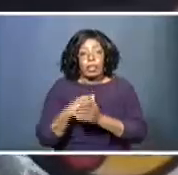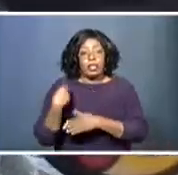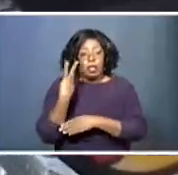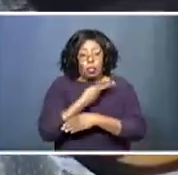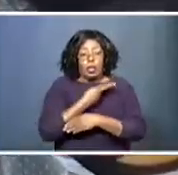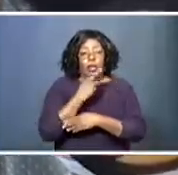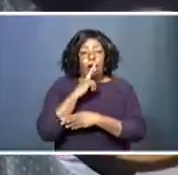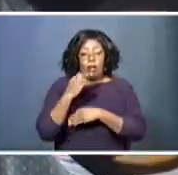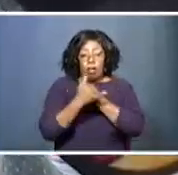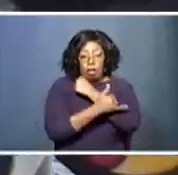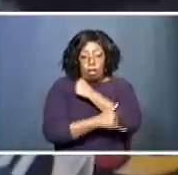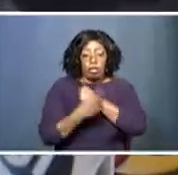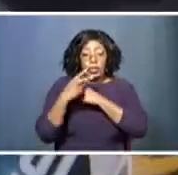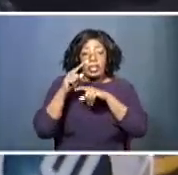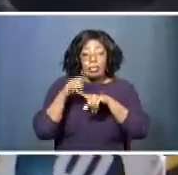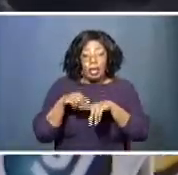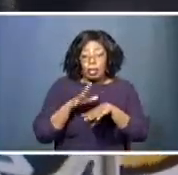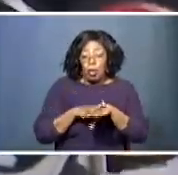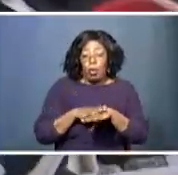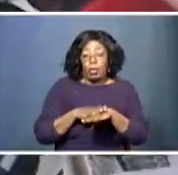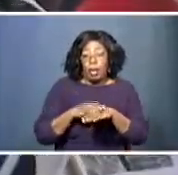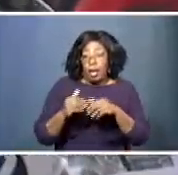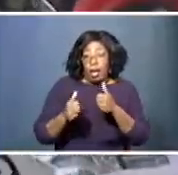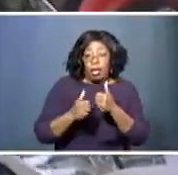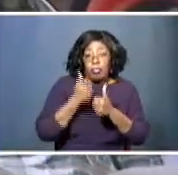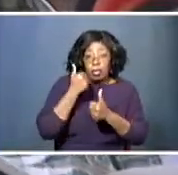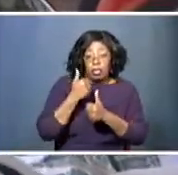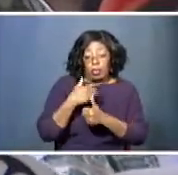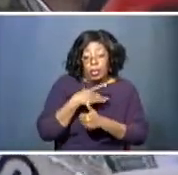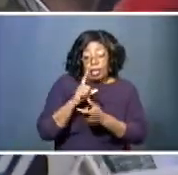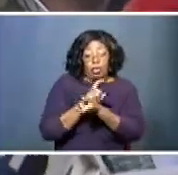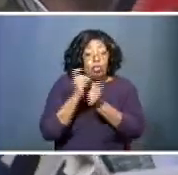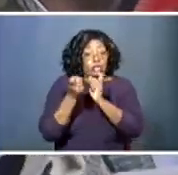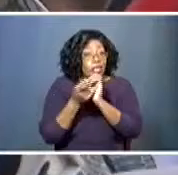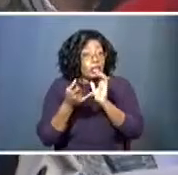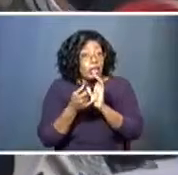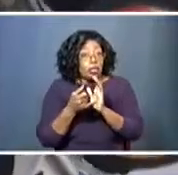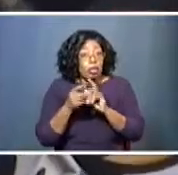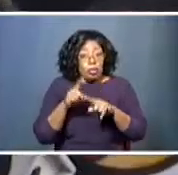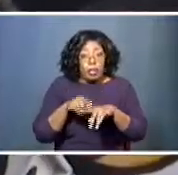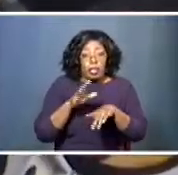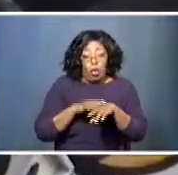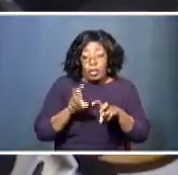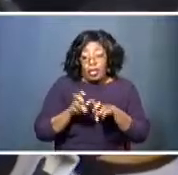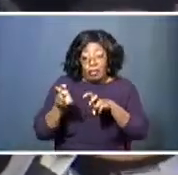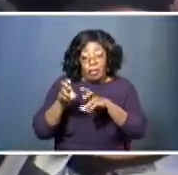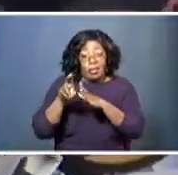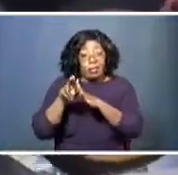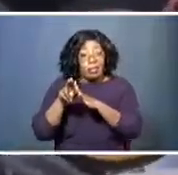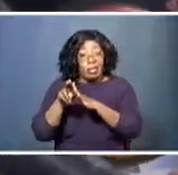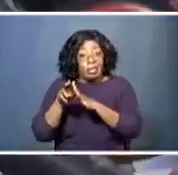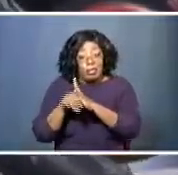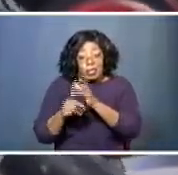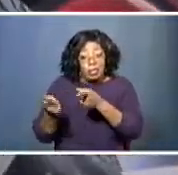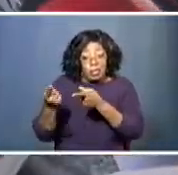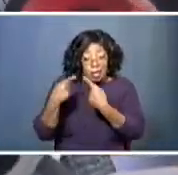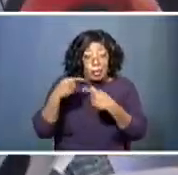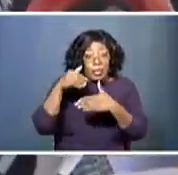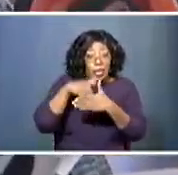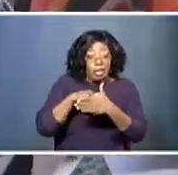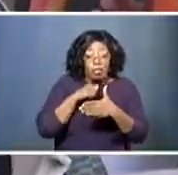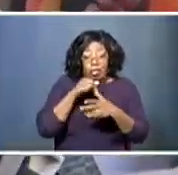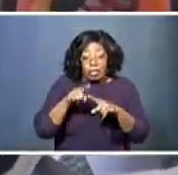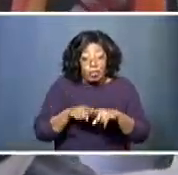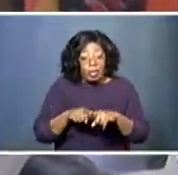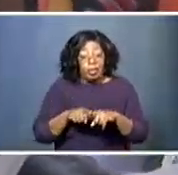we depend on, as much as we would like to change it, we depend on investment coming in. We don't export a lot. For our foreign exchange,